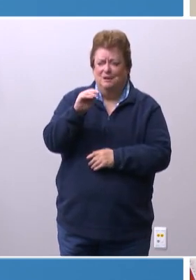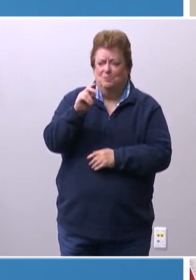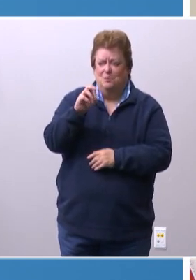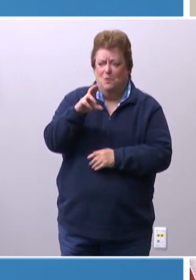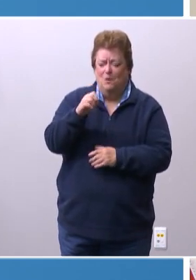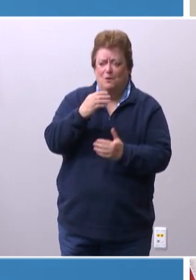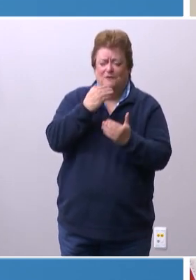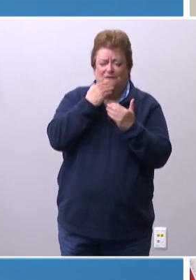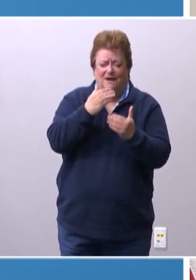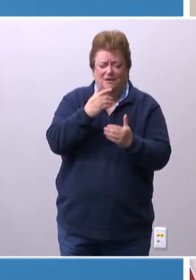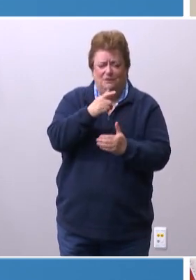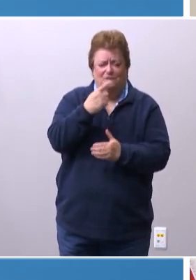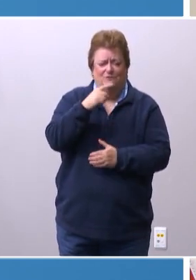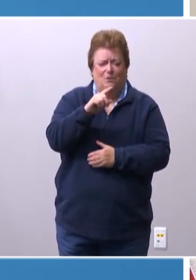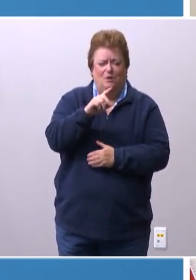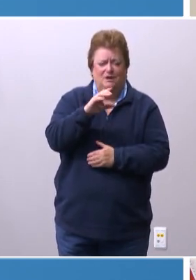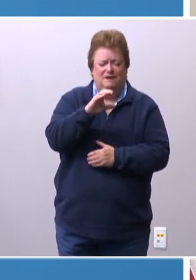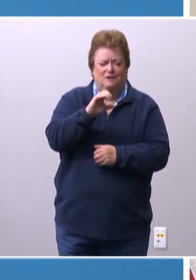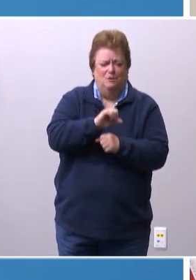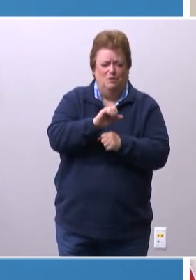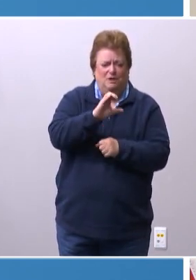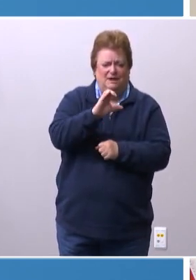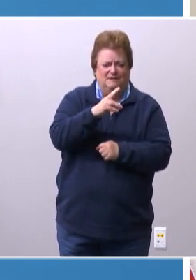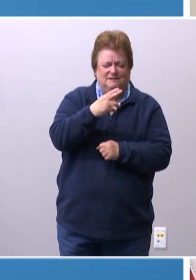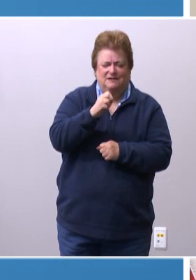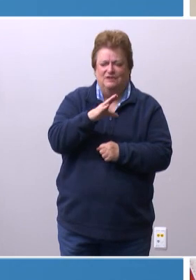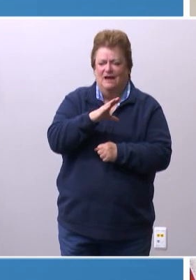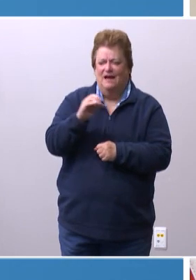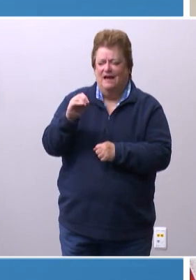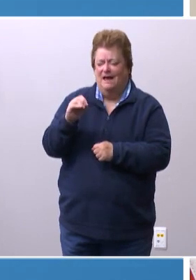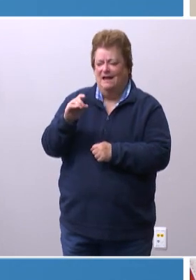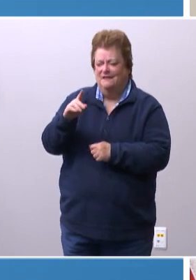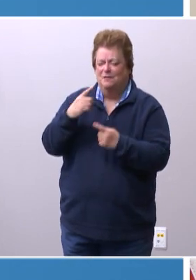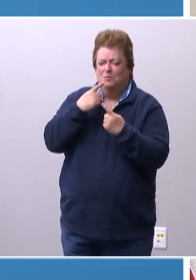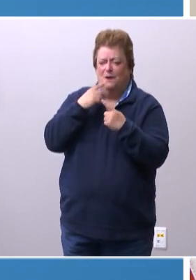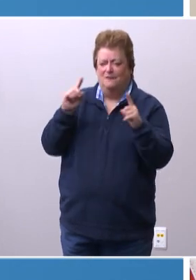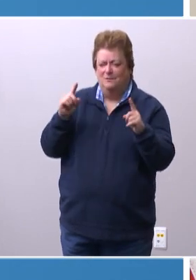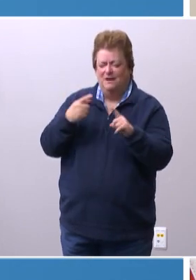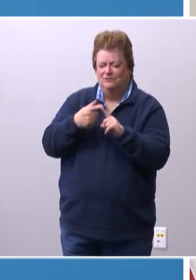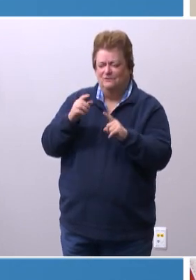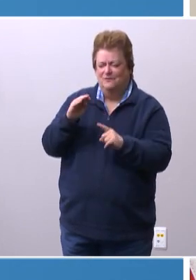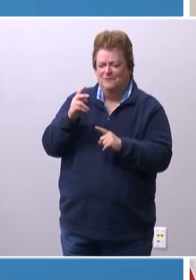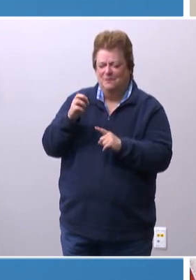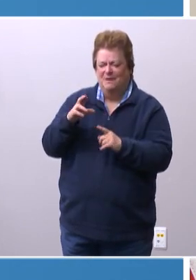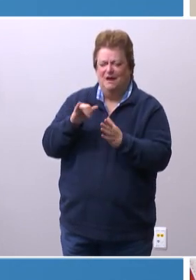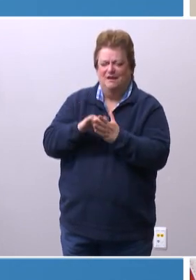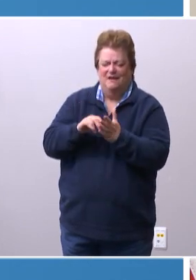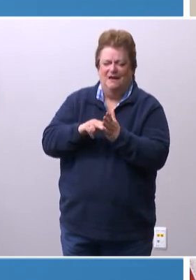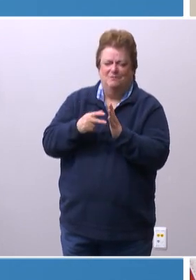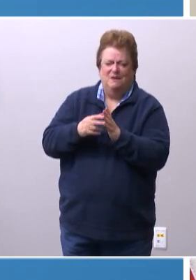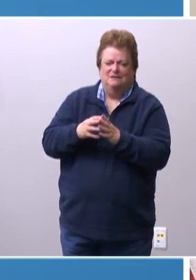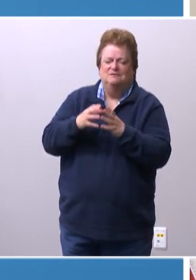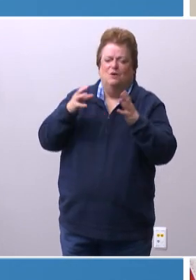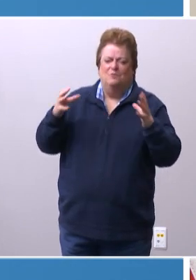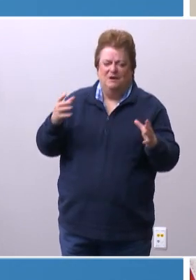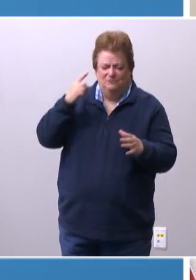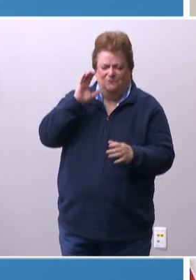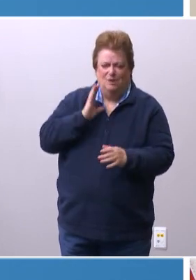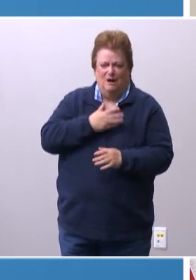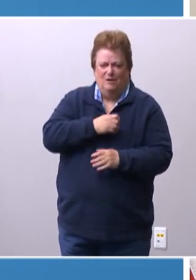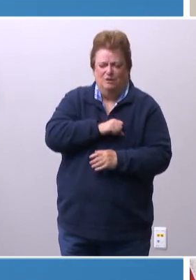doing at CHE, as well as for the proclamation, Mayor. That, again, as Derek said, means so much to our staff.